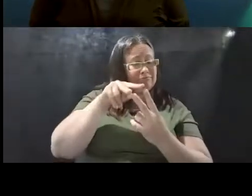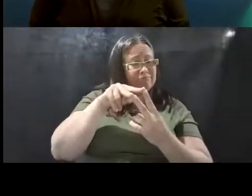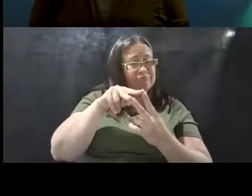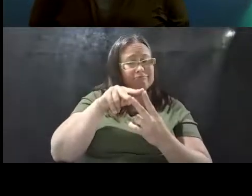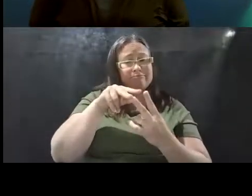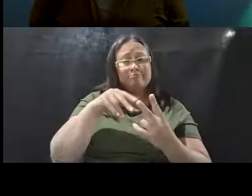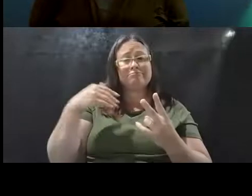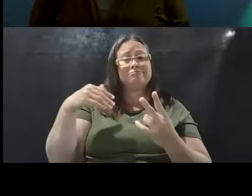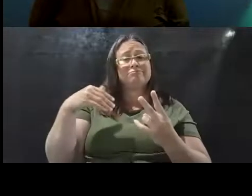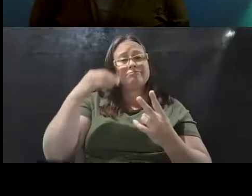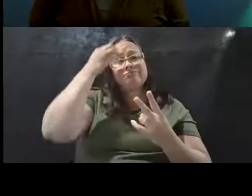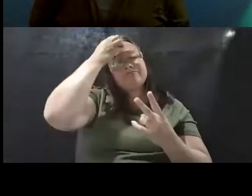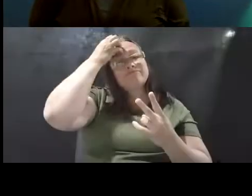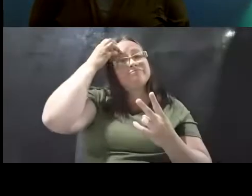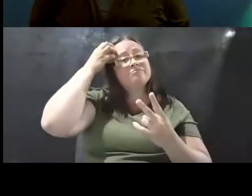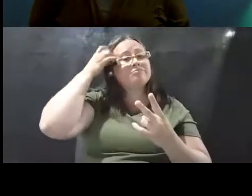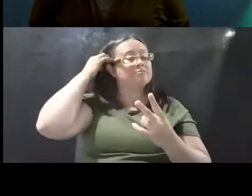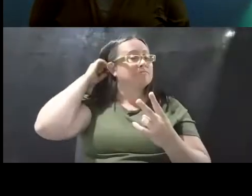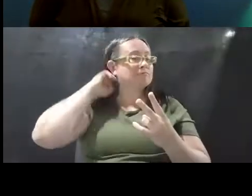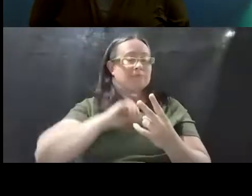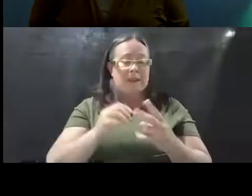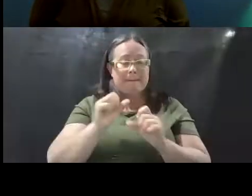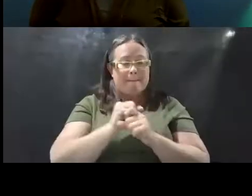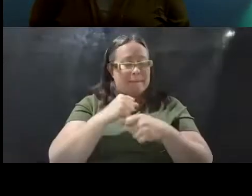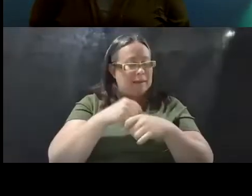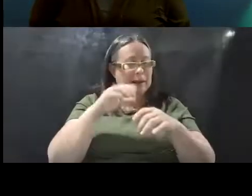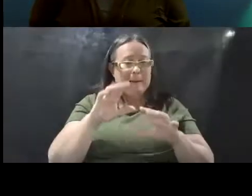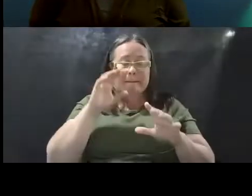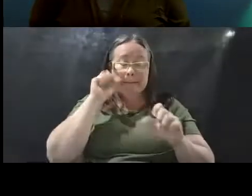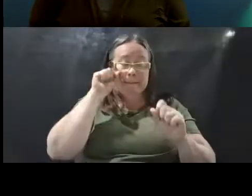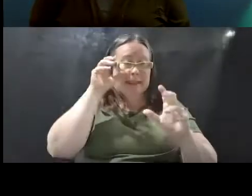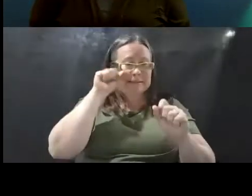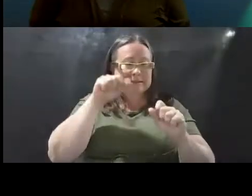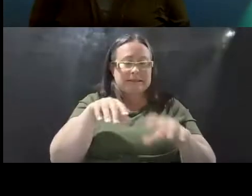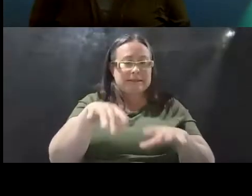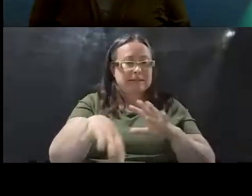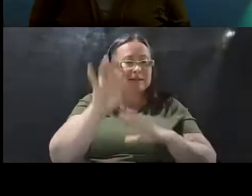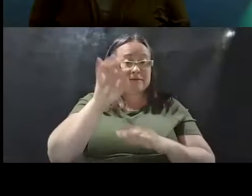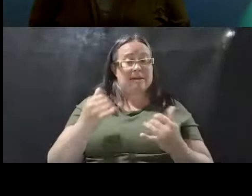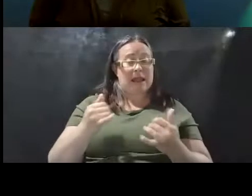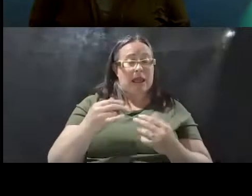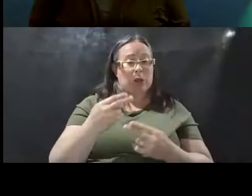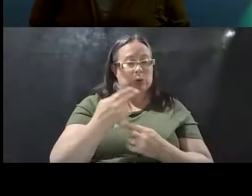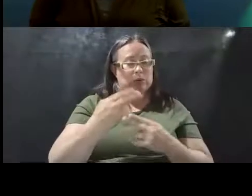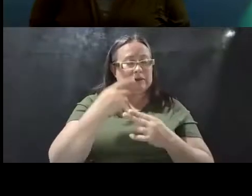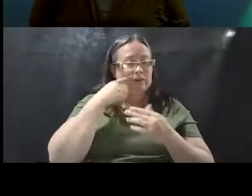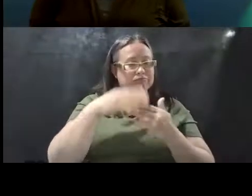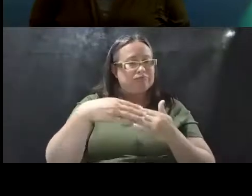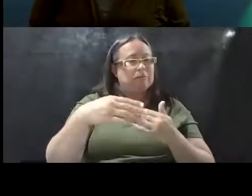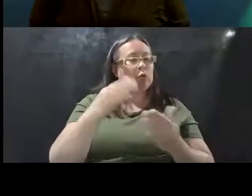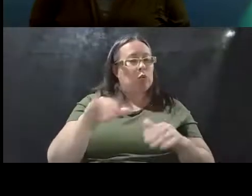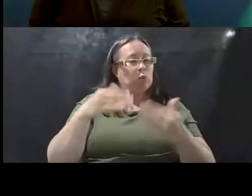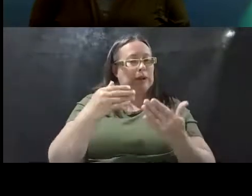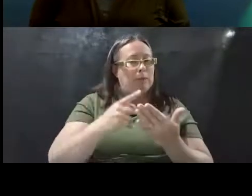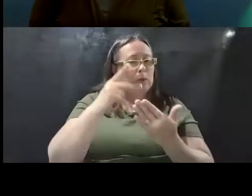were able to make an amazing discovery that we're now using for reprogramming. So this